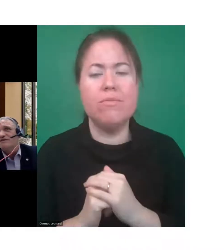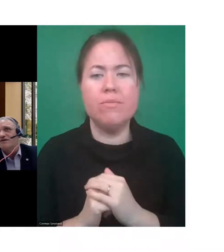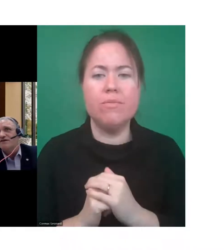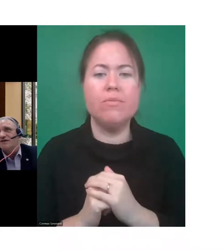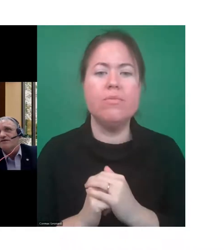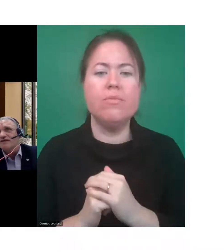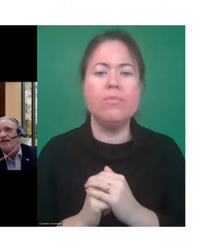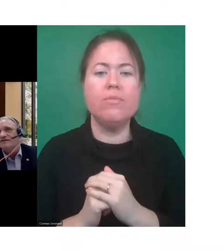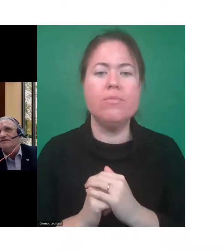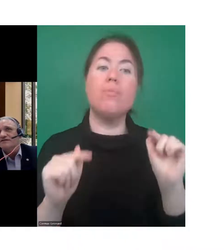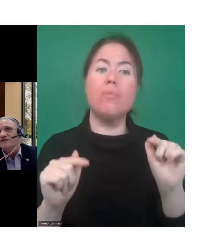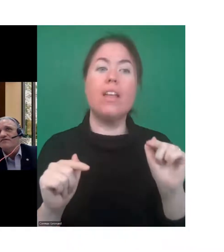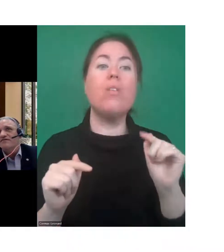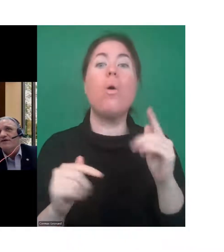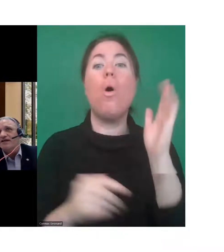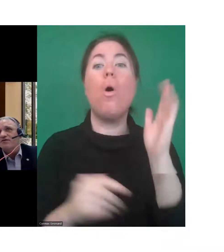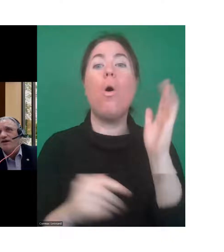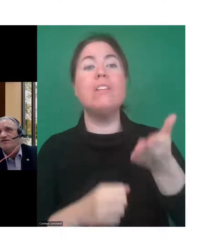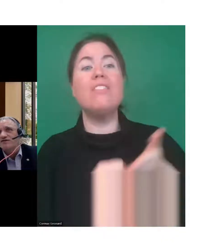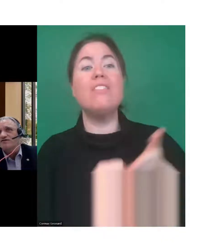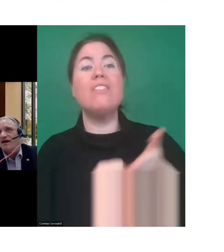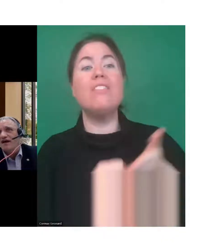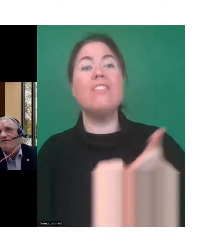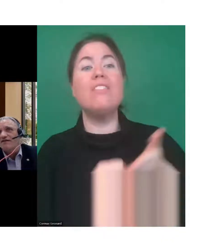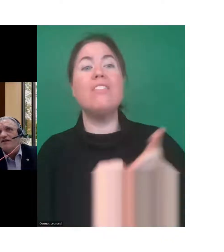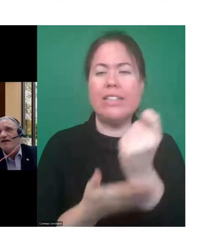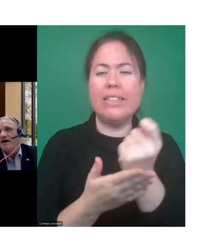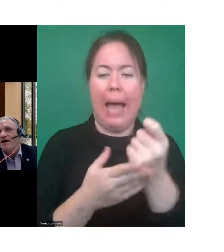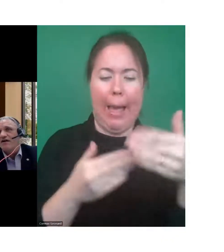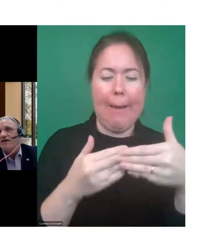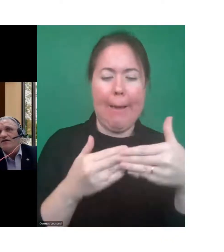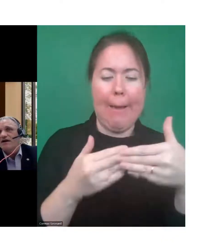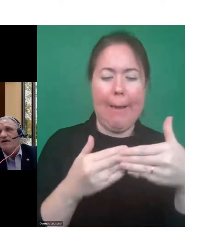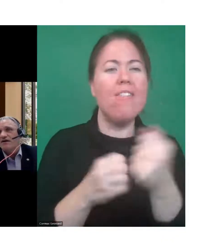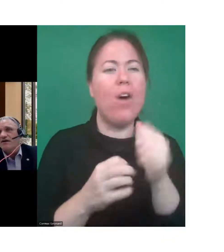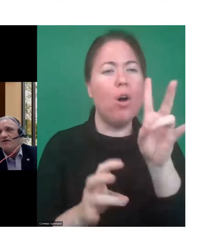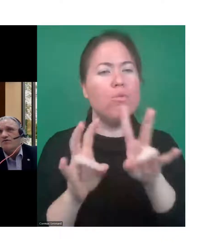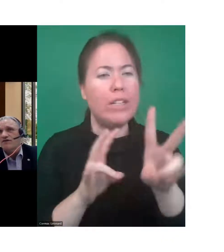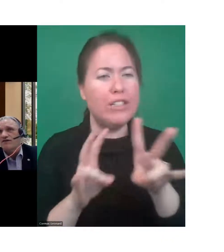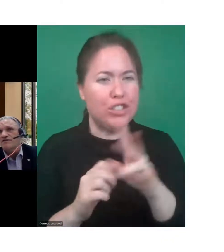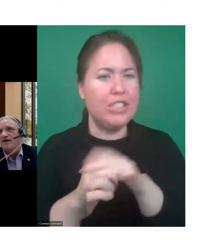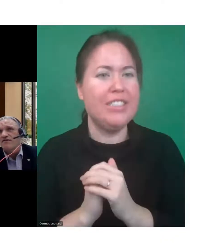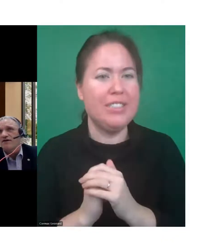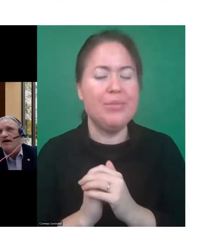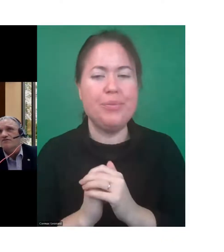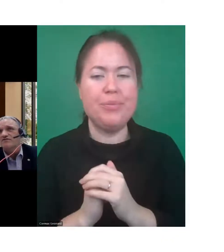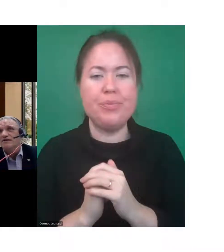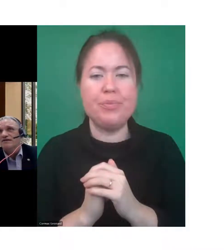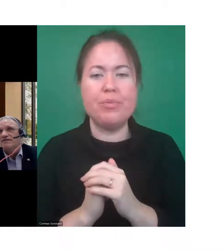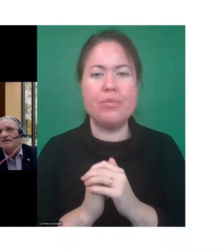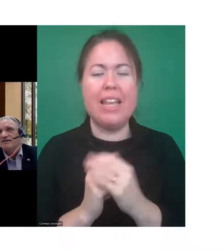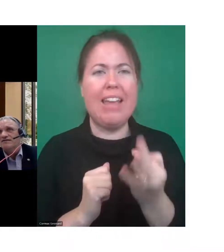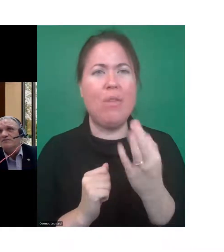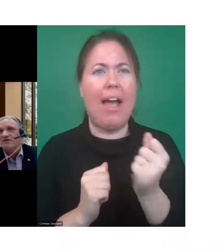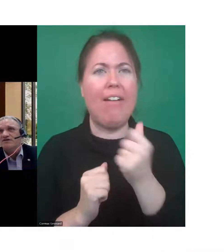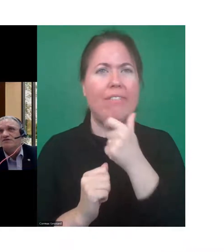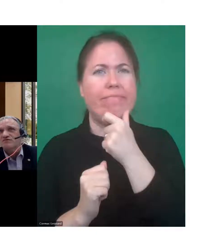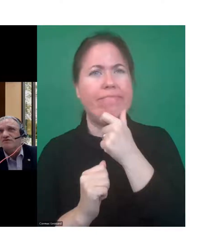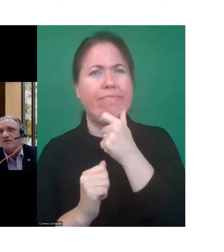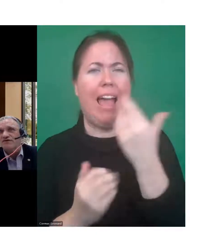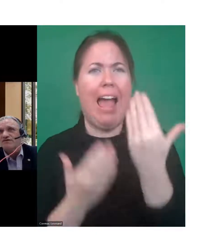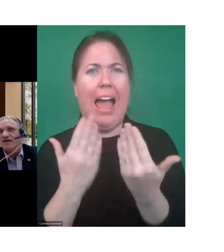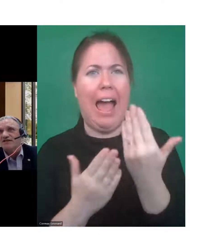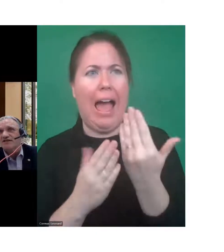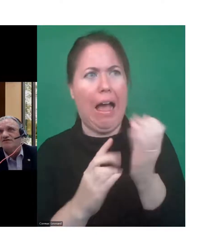And there will be time at the end for any questions you have or queries around how the